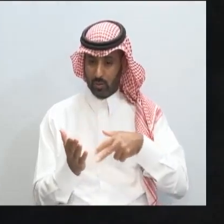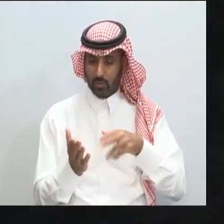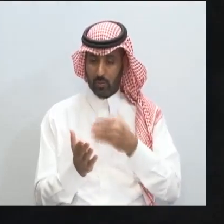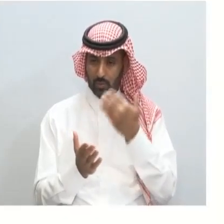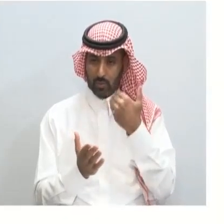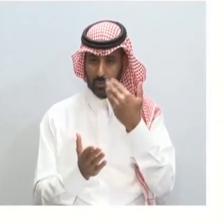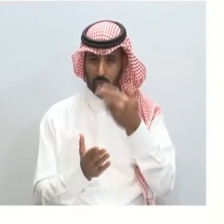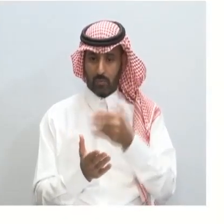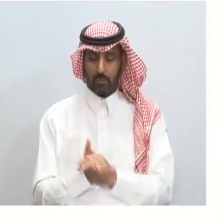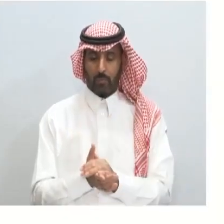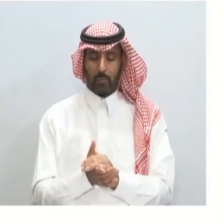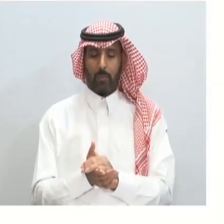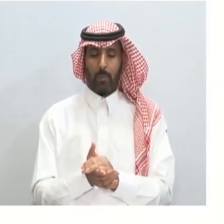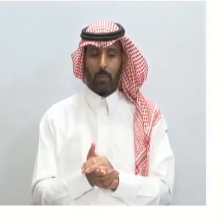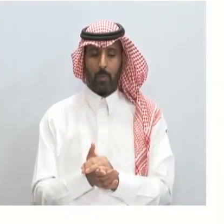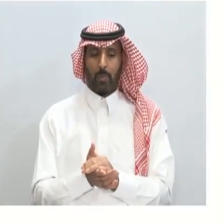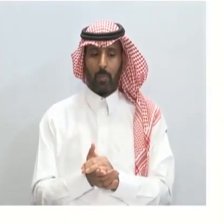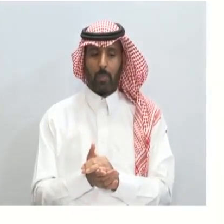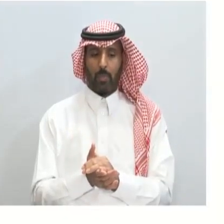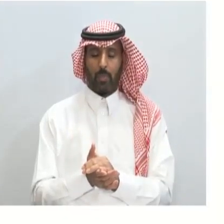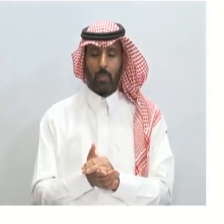are listening. So let's listen again.